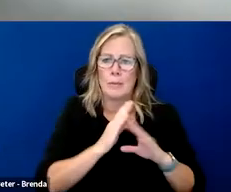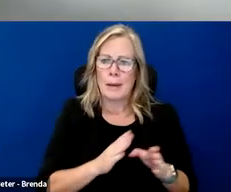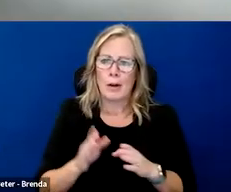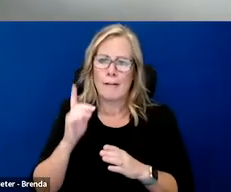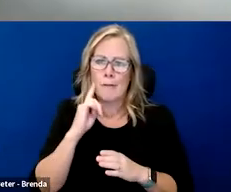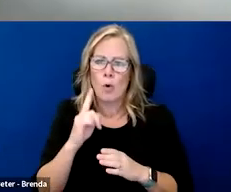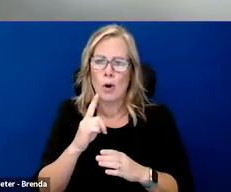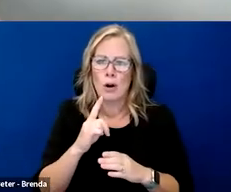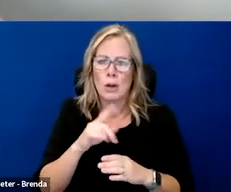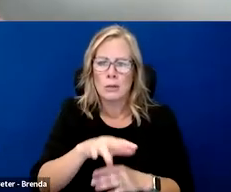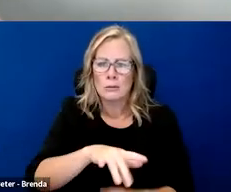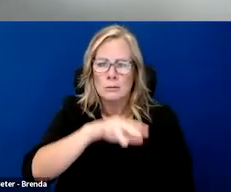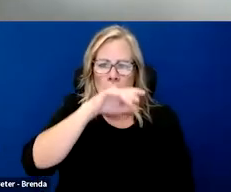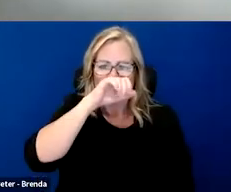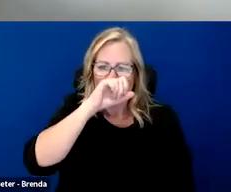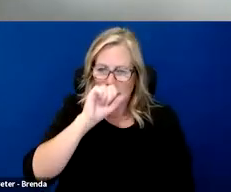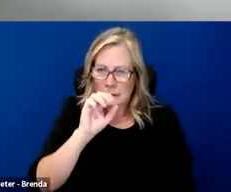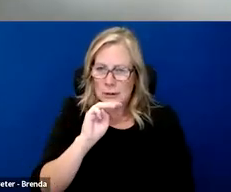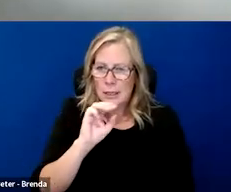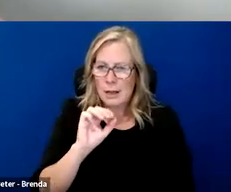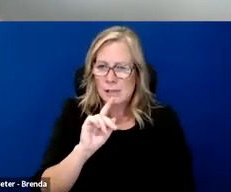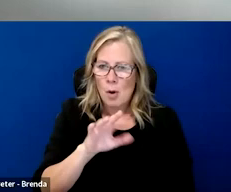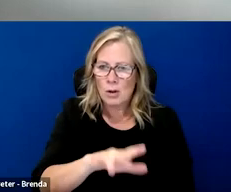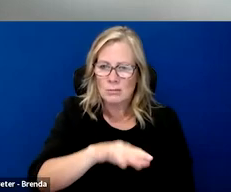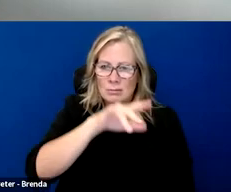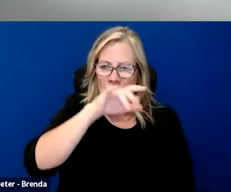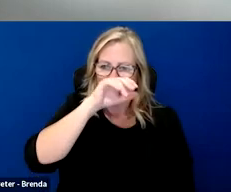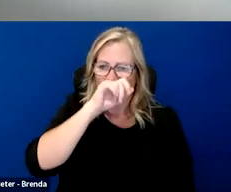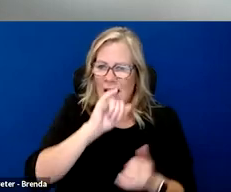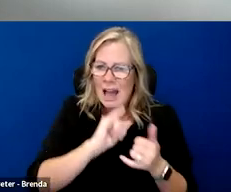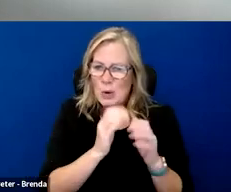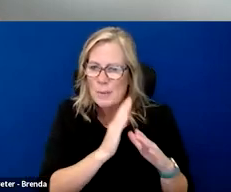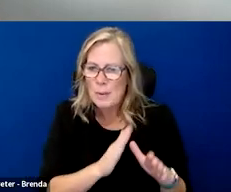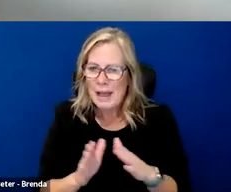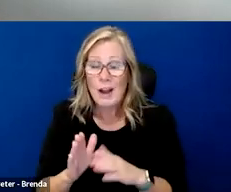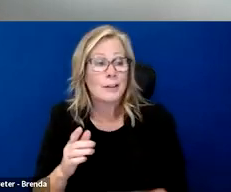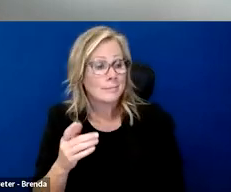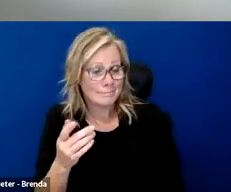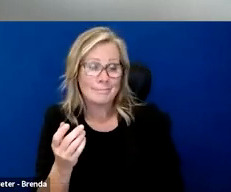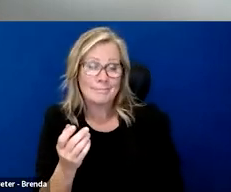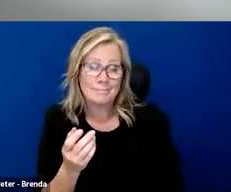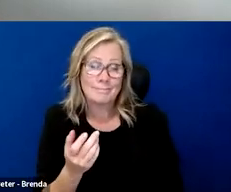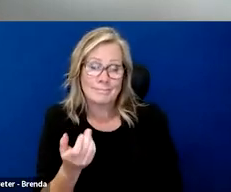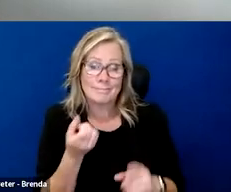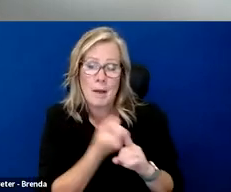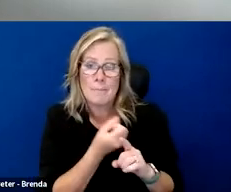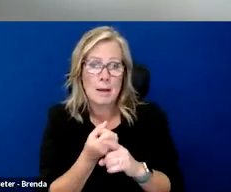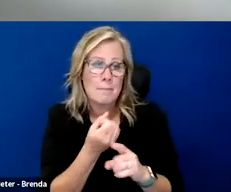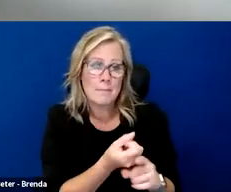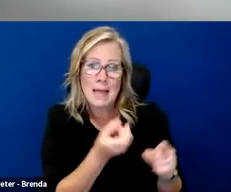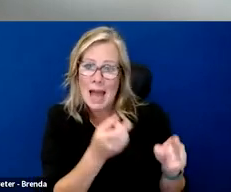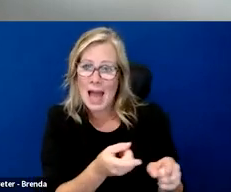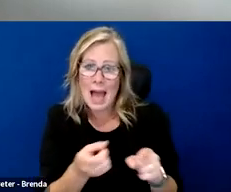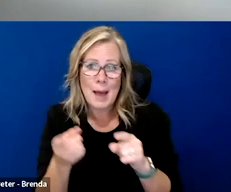Really important question in our day and age. And as we've seen so often, we start to have wildfires, not coincidentally, overlapping with